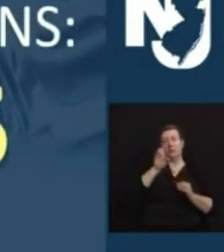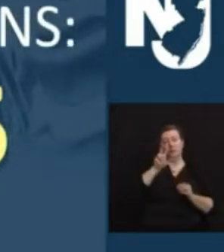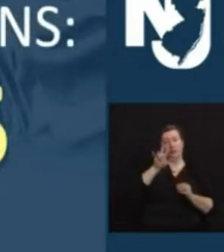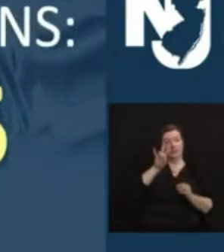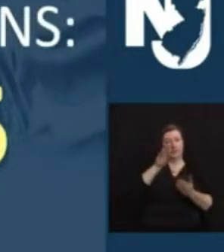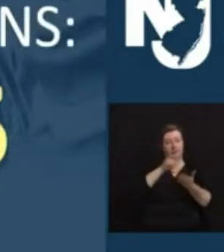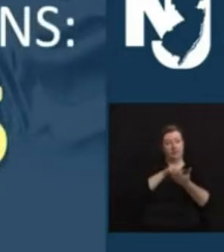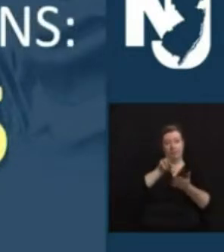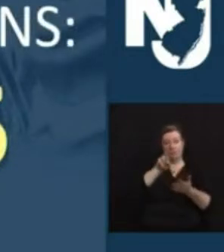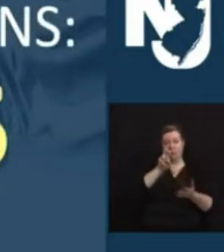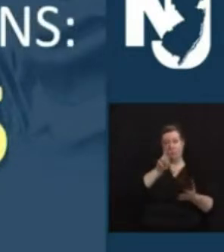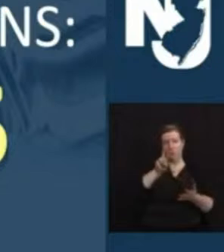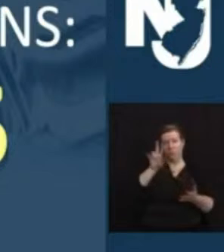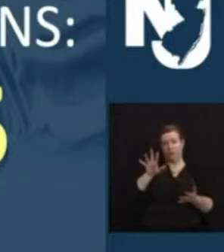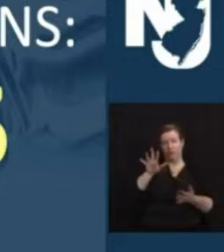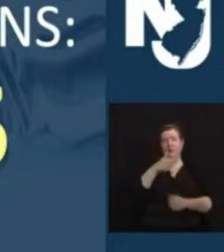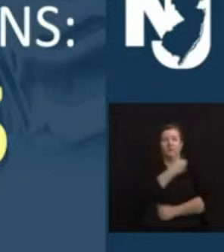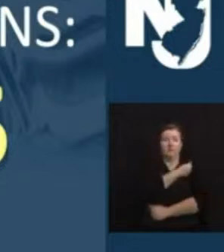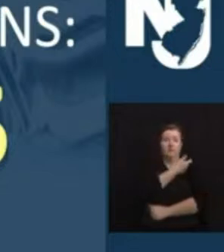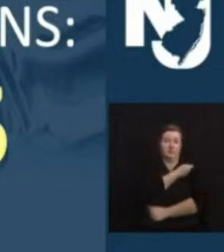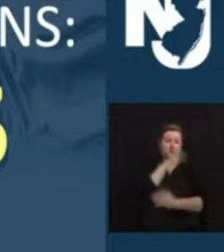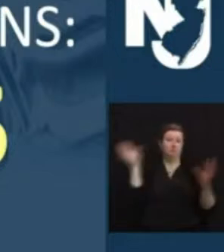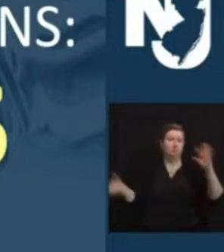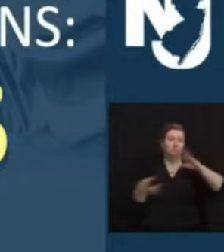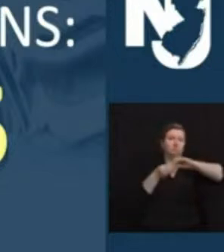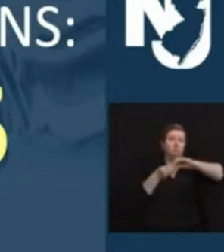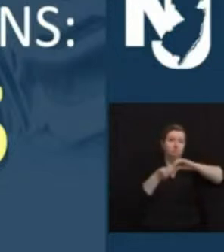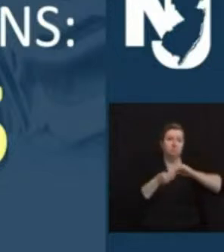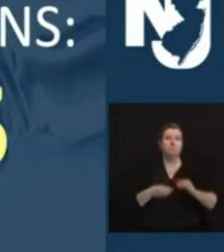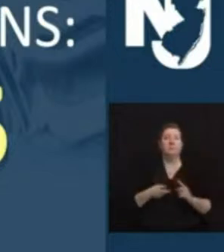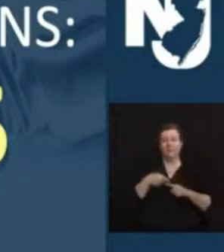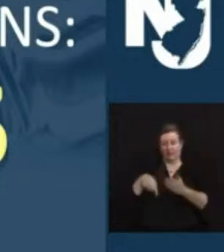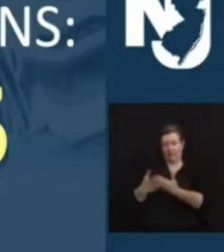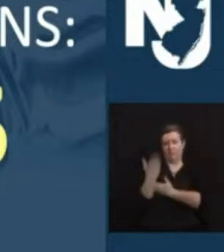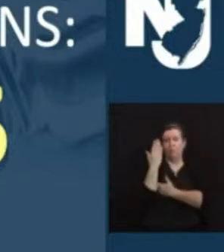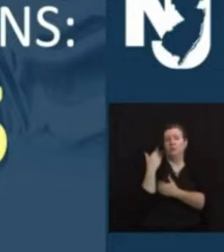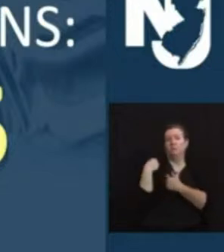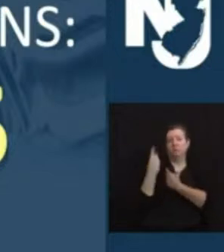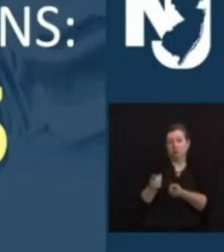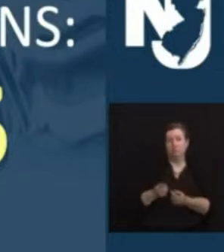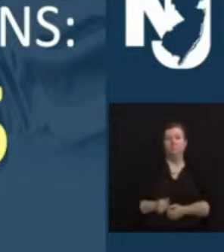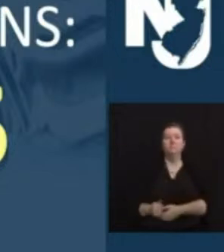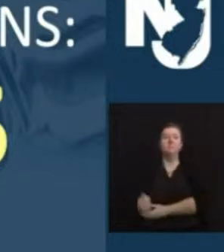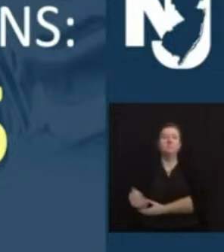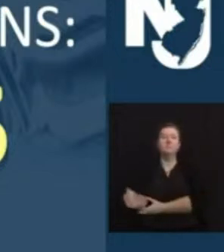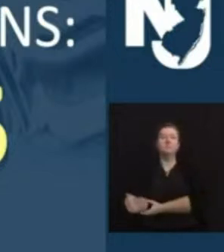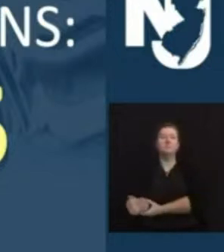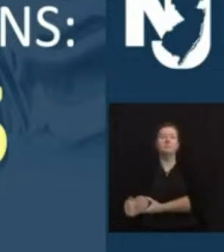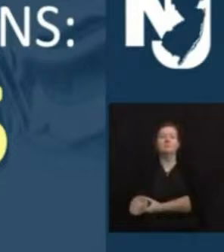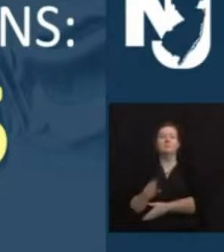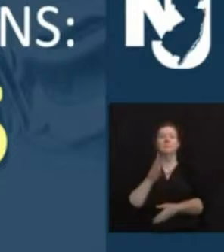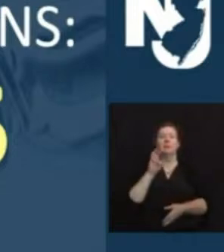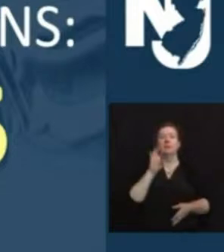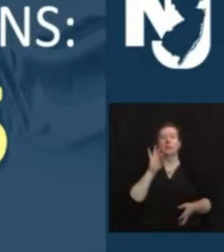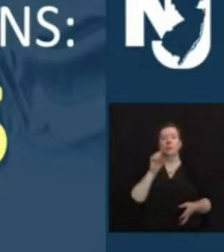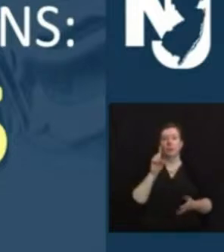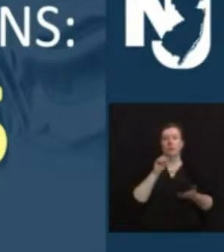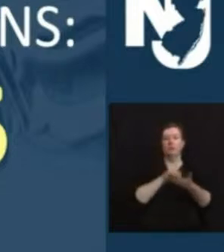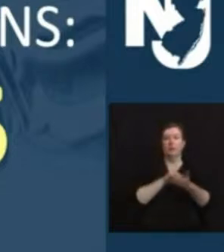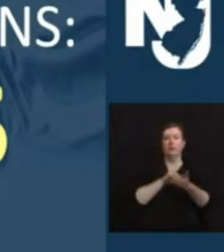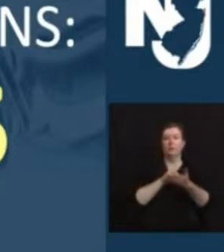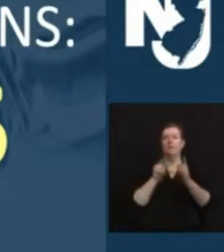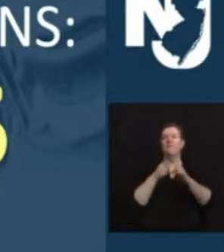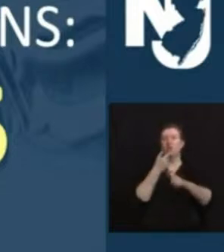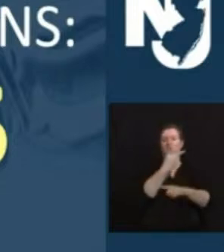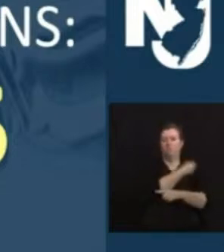837,225 total vaccine doses administered as of this morning. That's roughly 691,000 firsts and